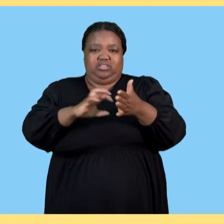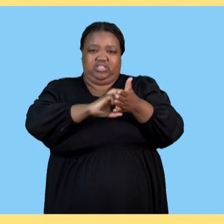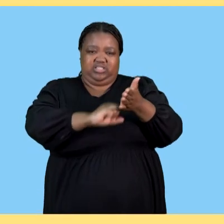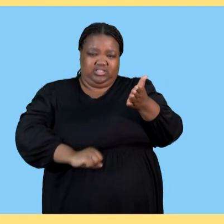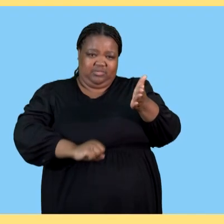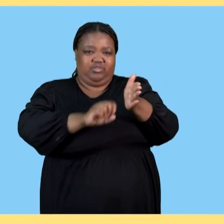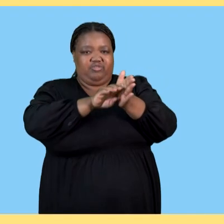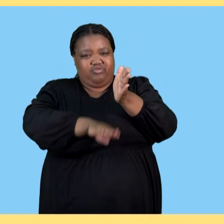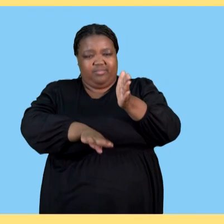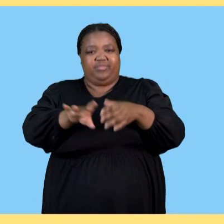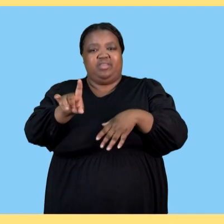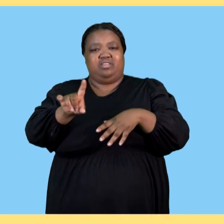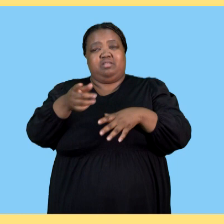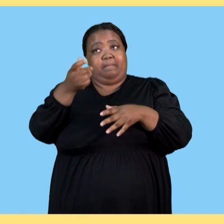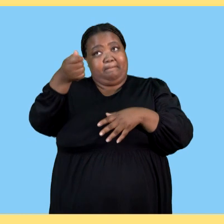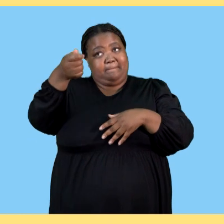subtract your drawings.